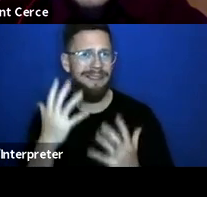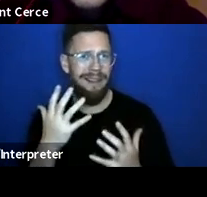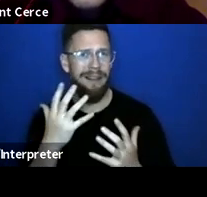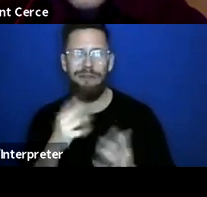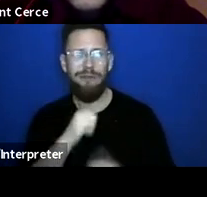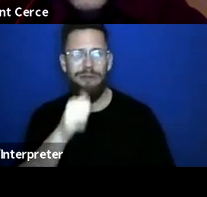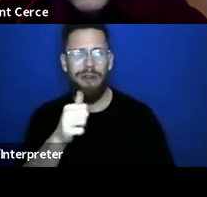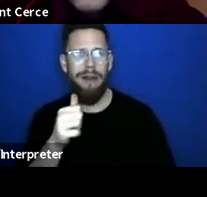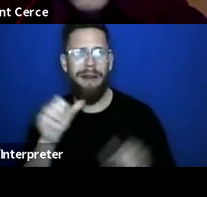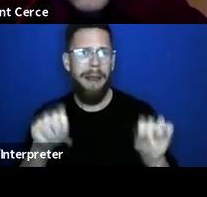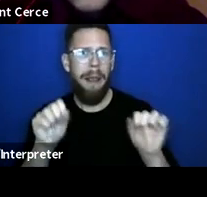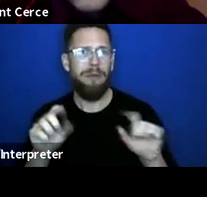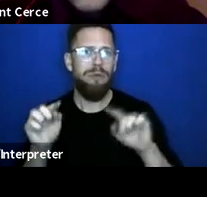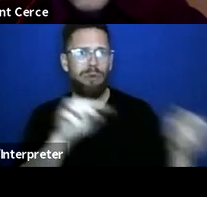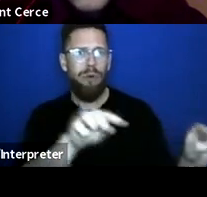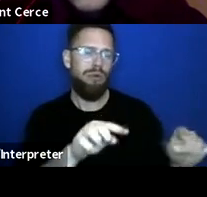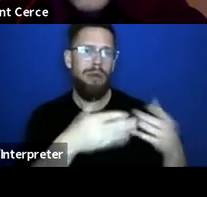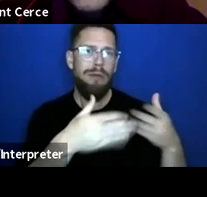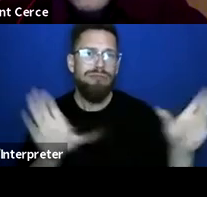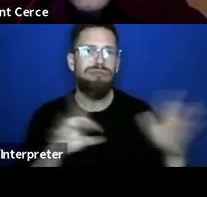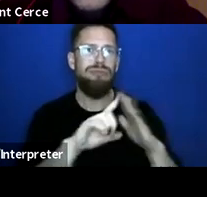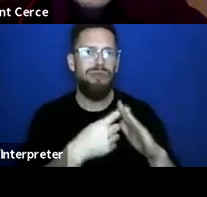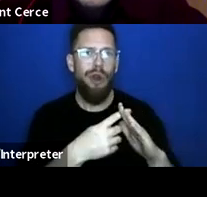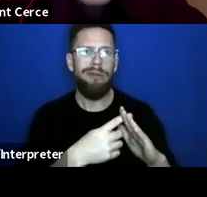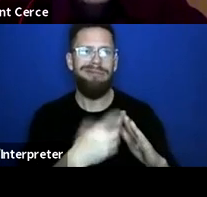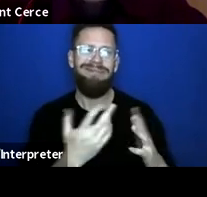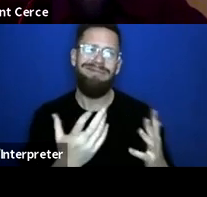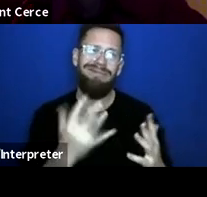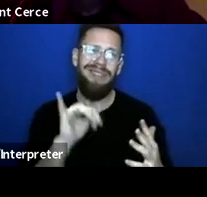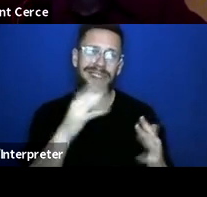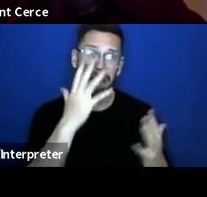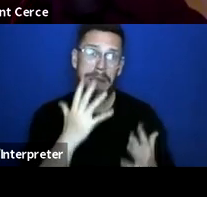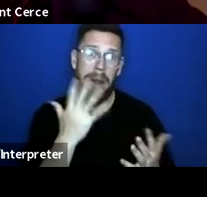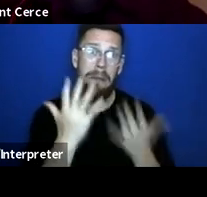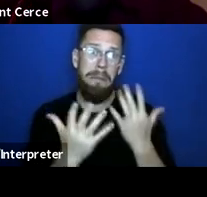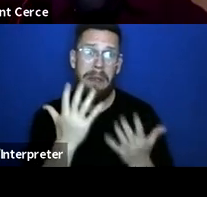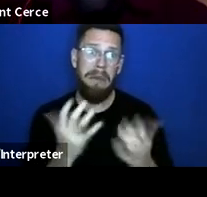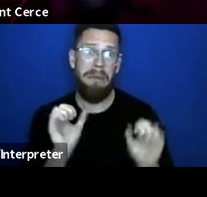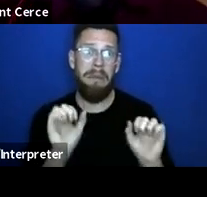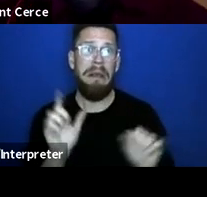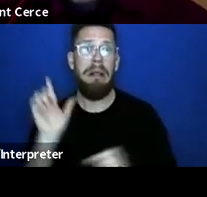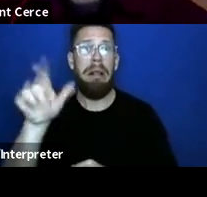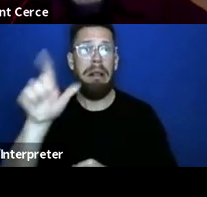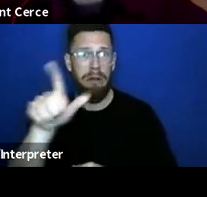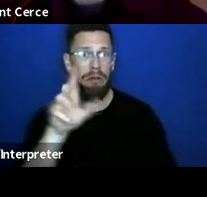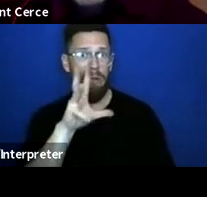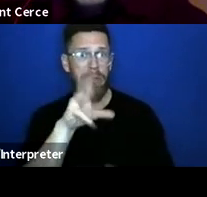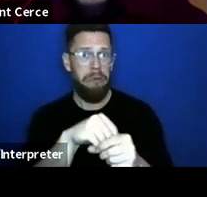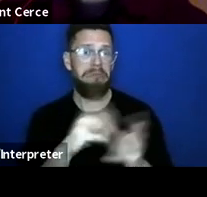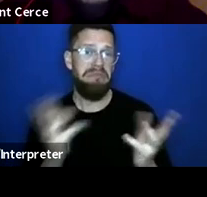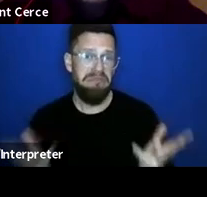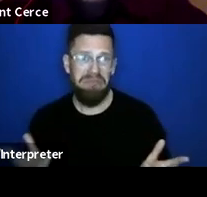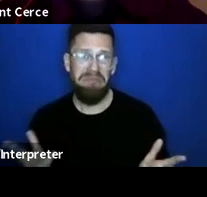in every year talks really highly of that. So that's unfortunate. Maybe they can get you guys in sometime at a later date, but that is,